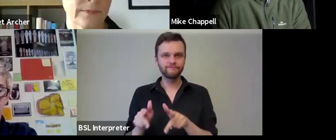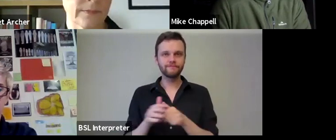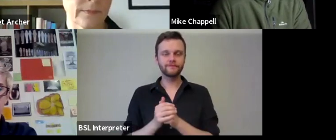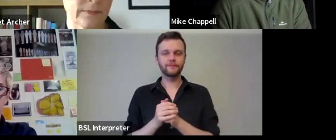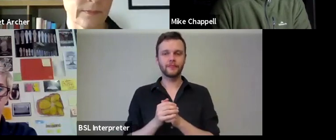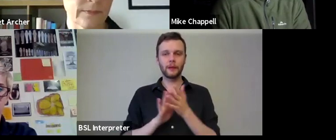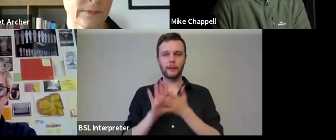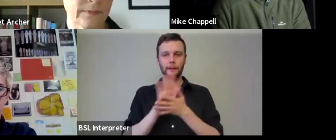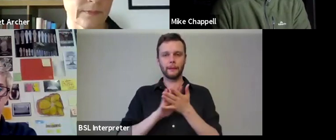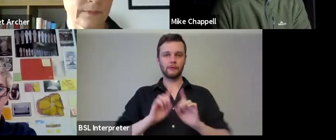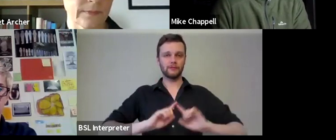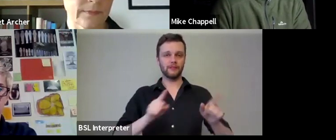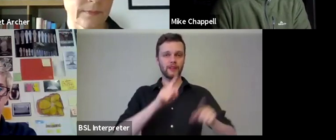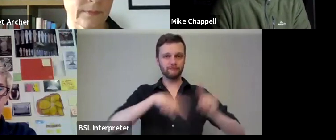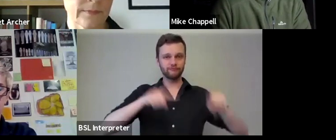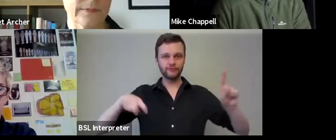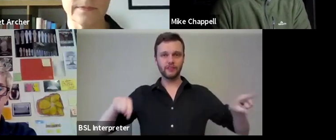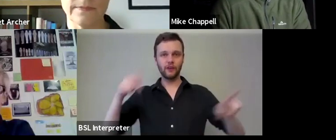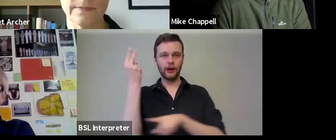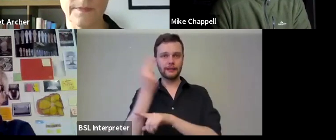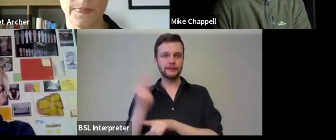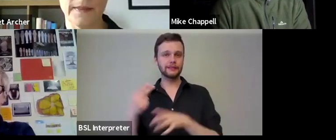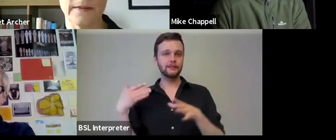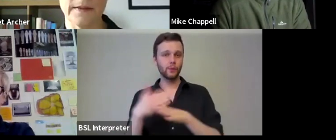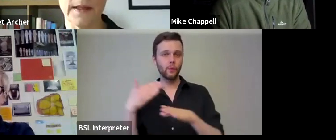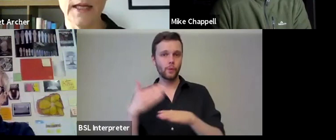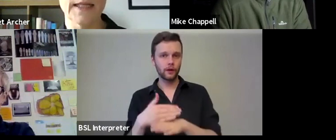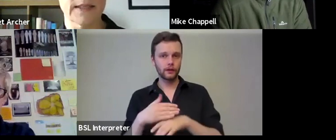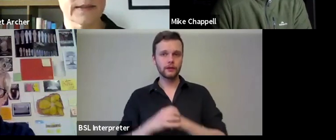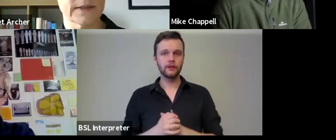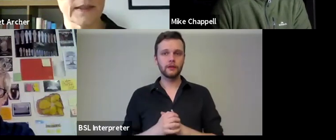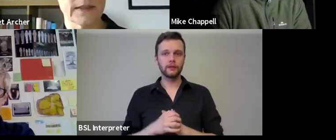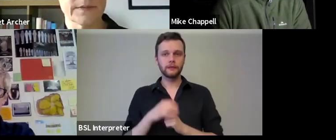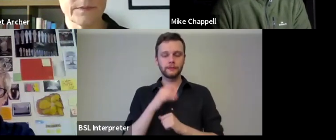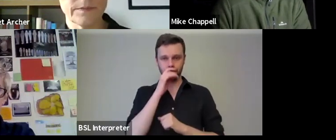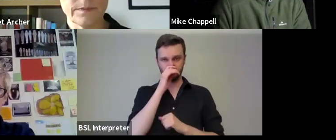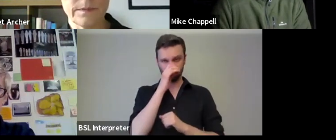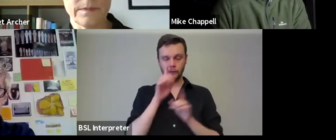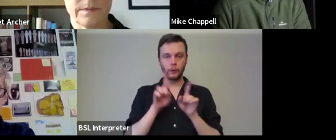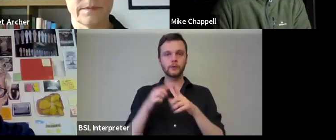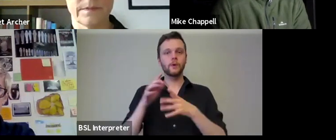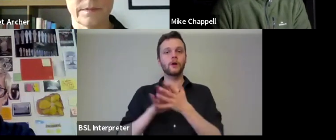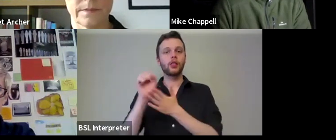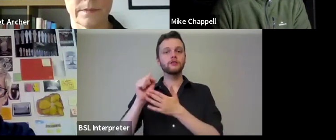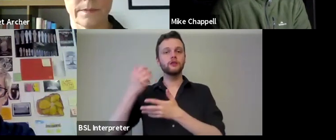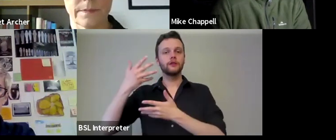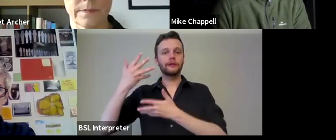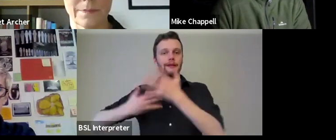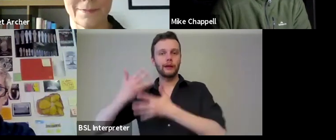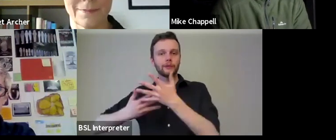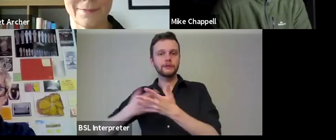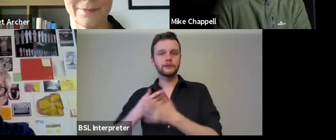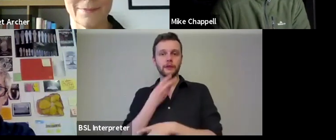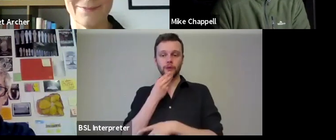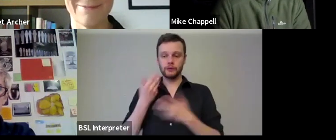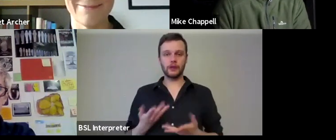of all different types of artistic work. And of course, yeah. Culture Counts is being used in